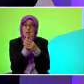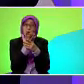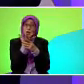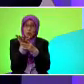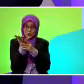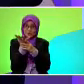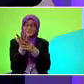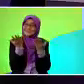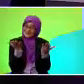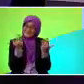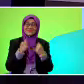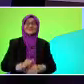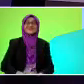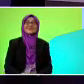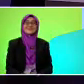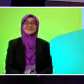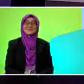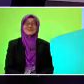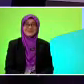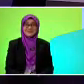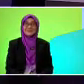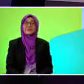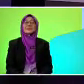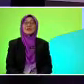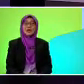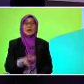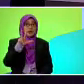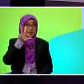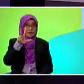Irfan. Okay, all right. So that's the 3 processes Yes. of